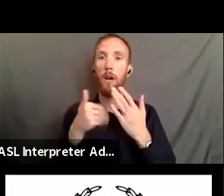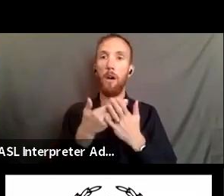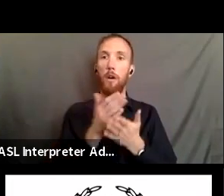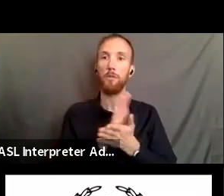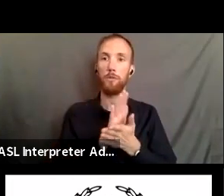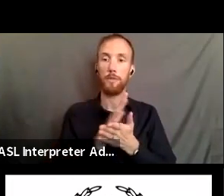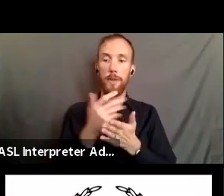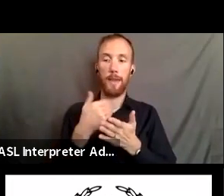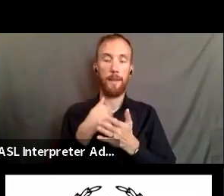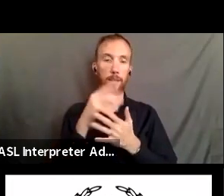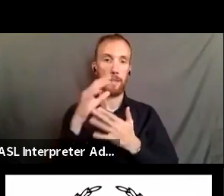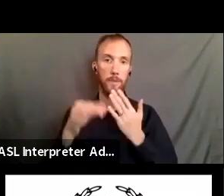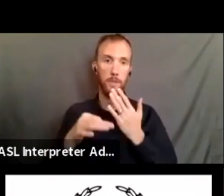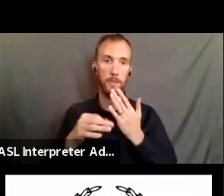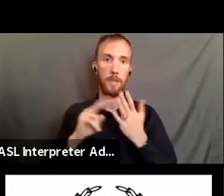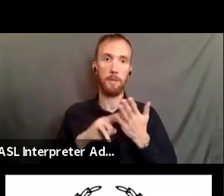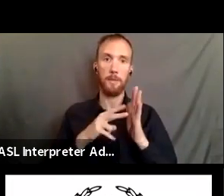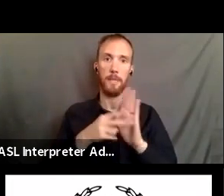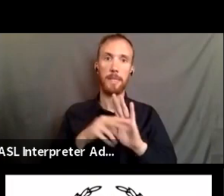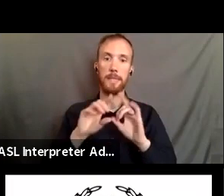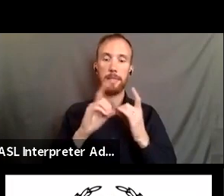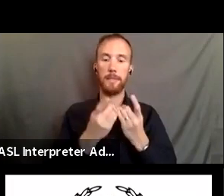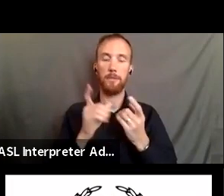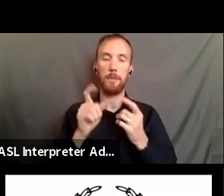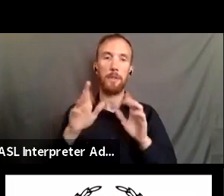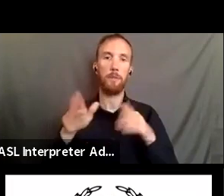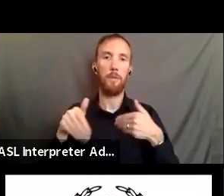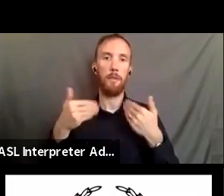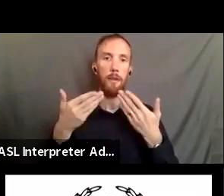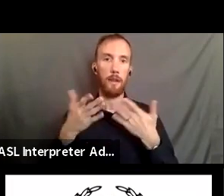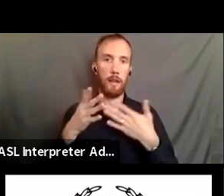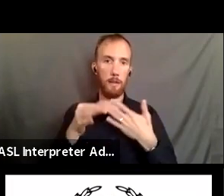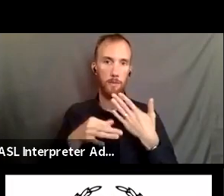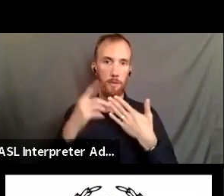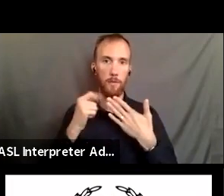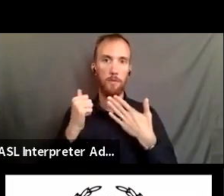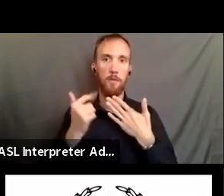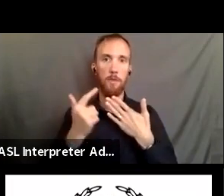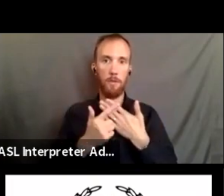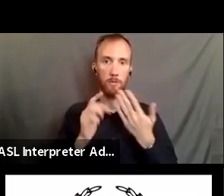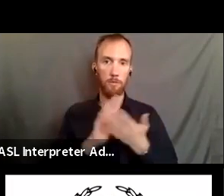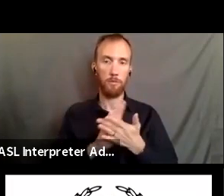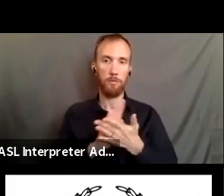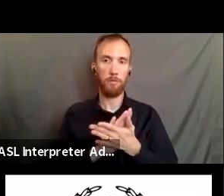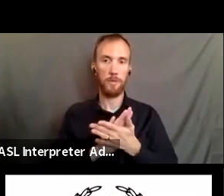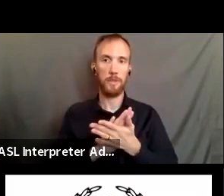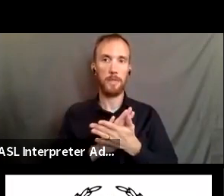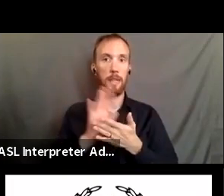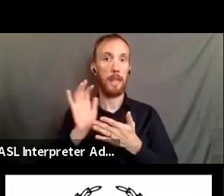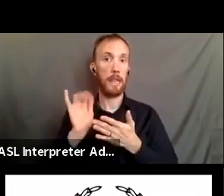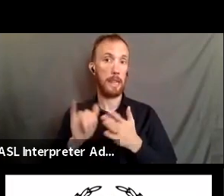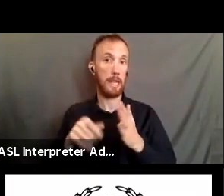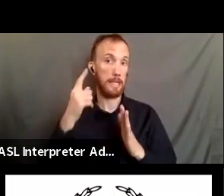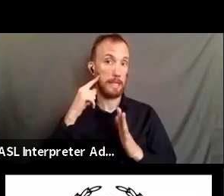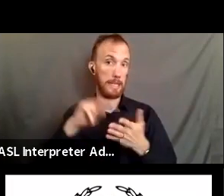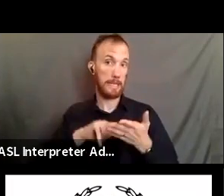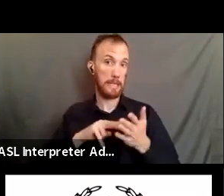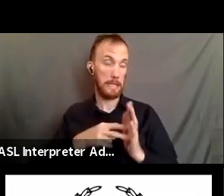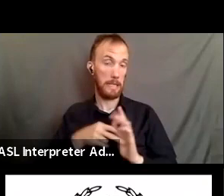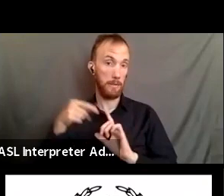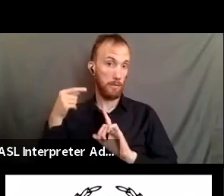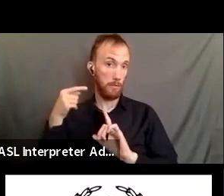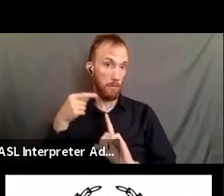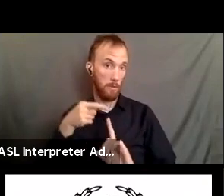to provide that option to every one of those schools that is the intent of what i've written i don't know if that